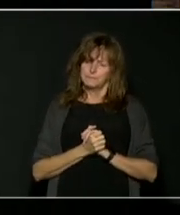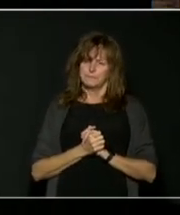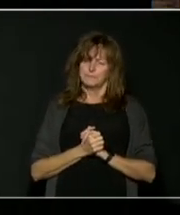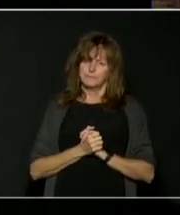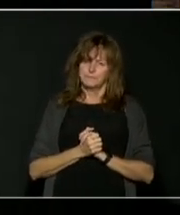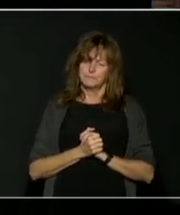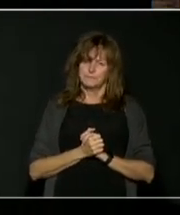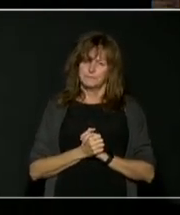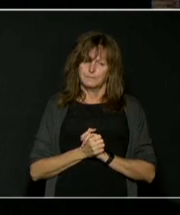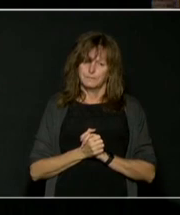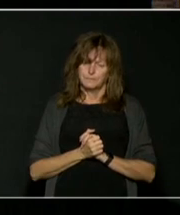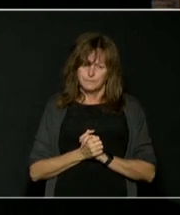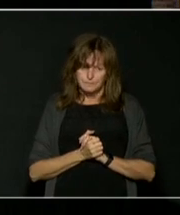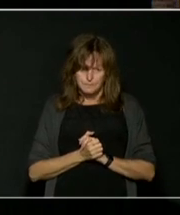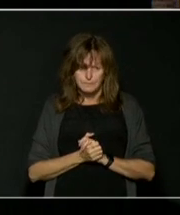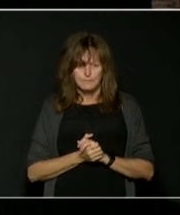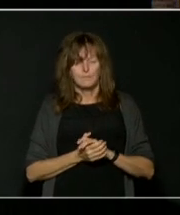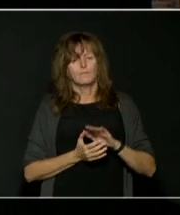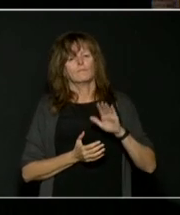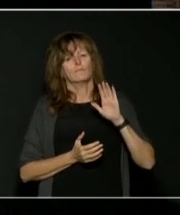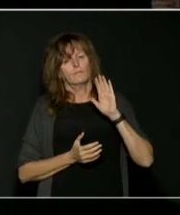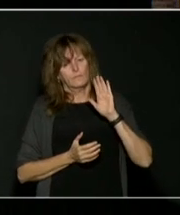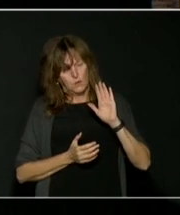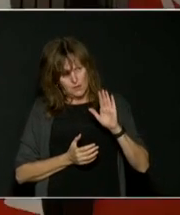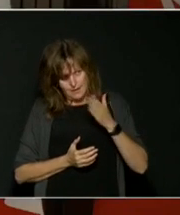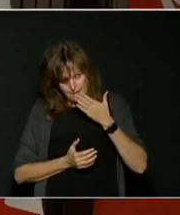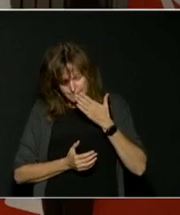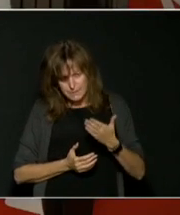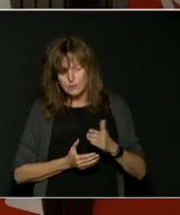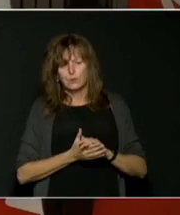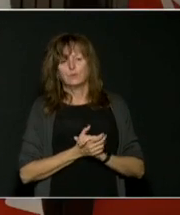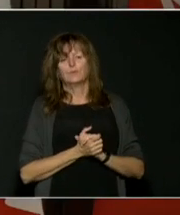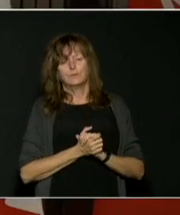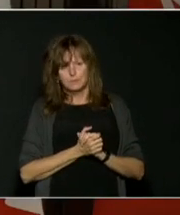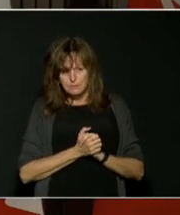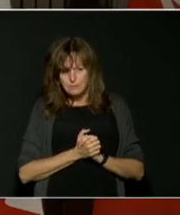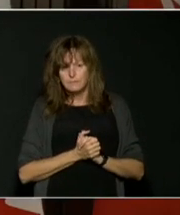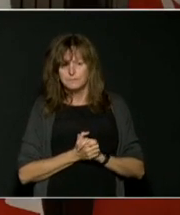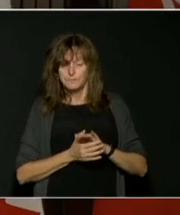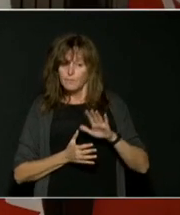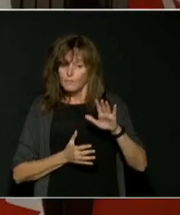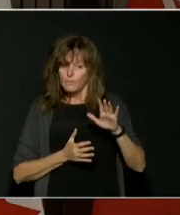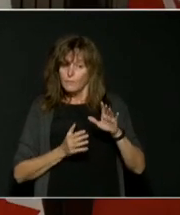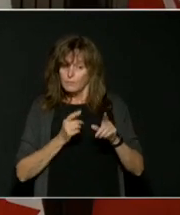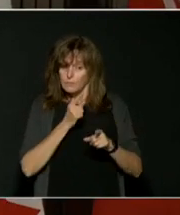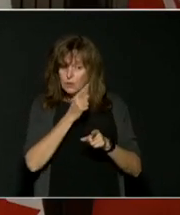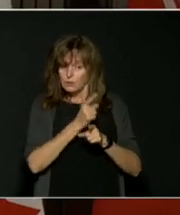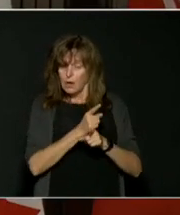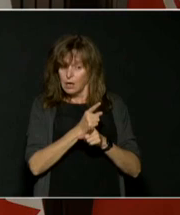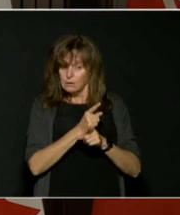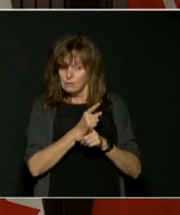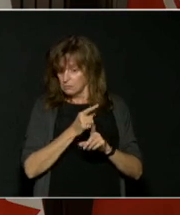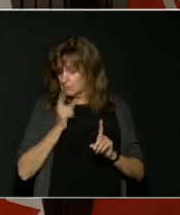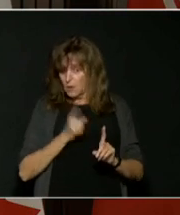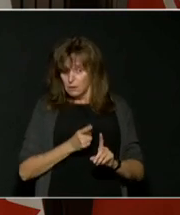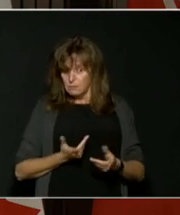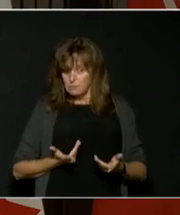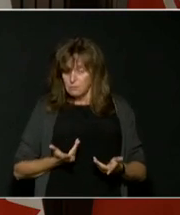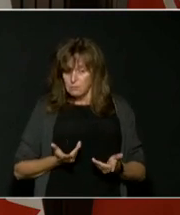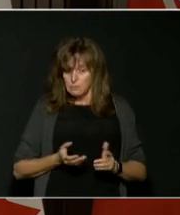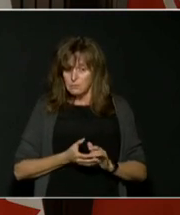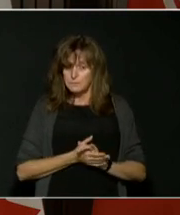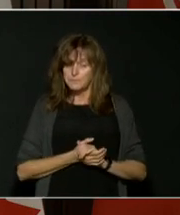Great. Thank you, Dr. Yaffe, and thank you for the question. And that is what we're talking about. We want to ensure that we have the